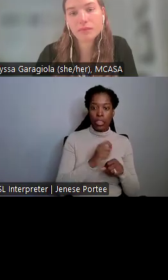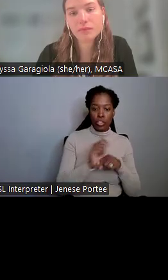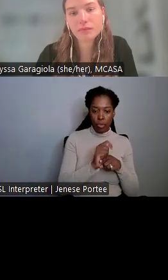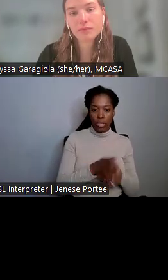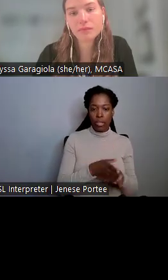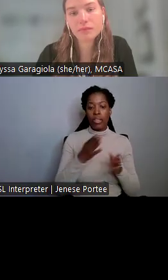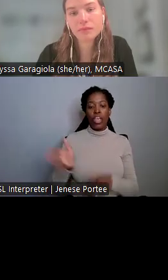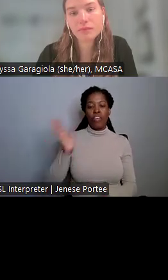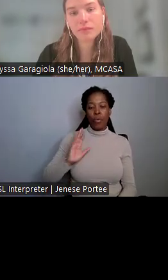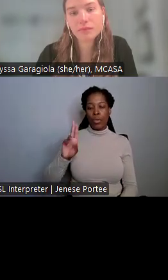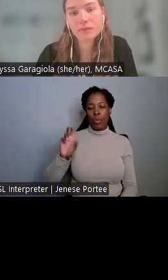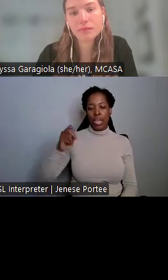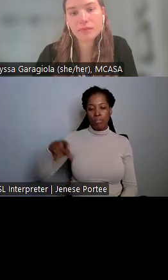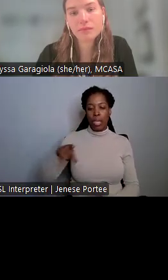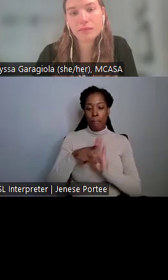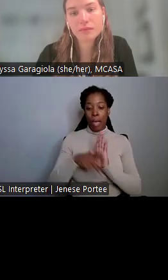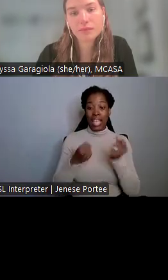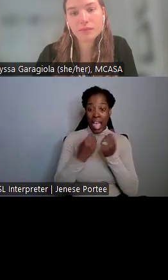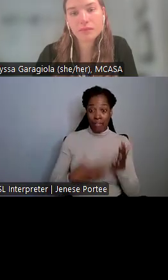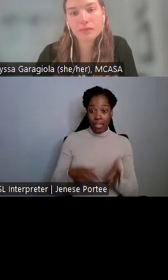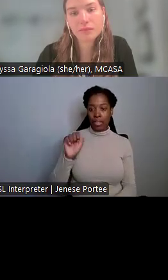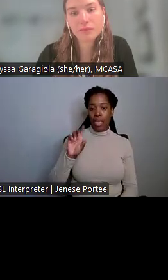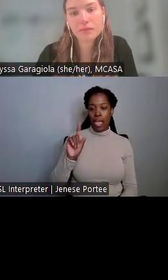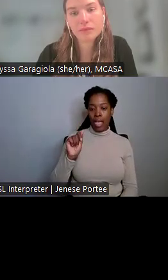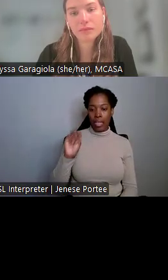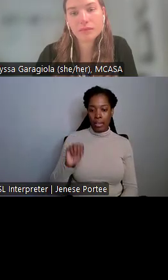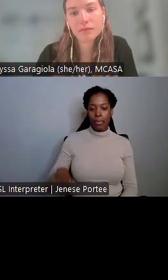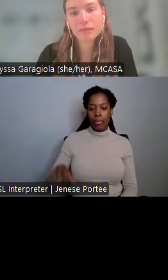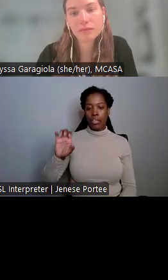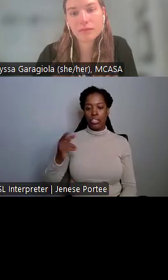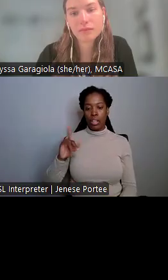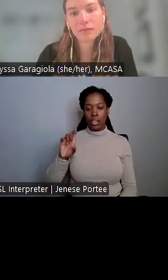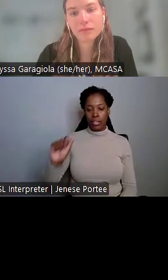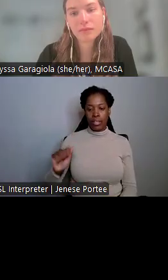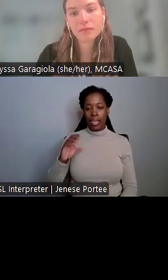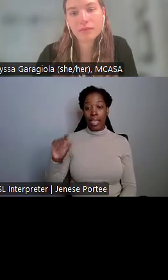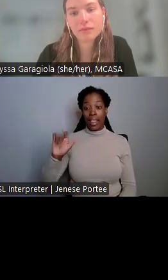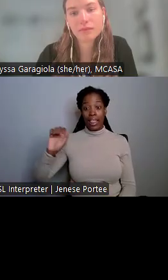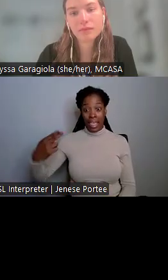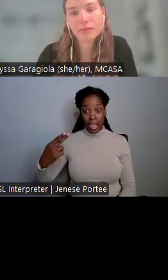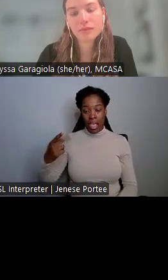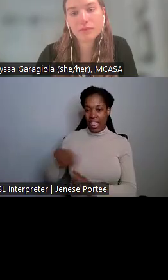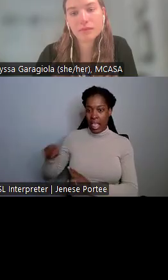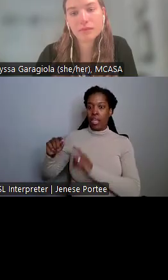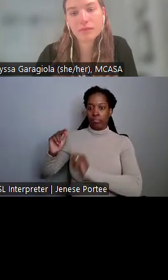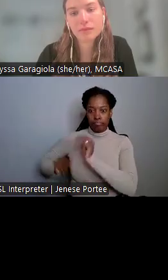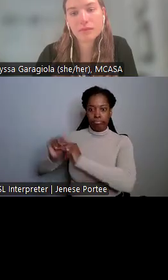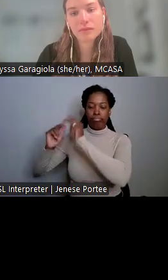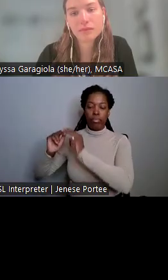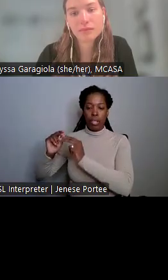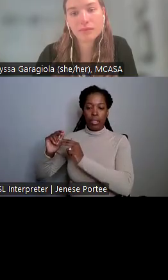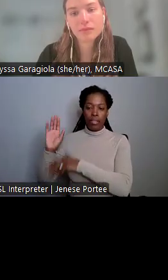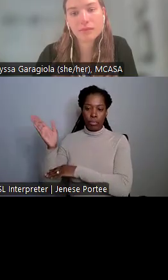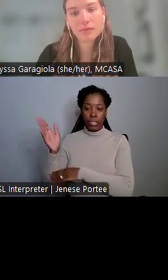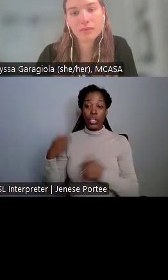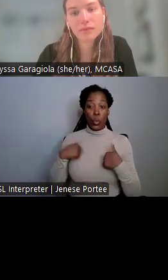also refined the presentation. So we are building on their work. So I wanted to give them credit. I also wanted to announce that